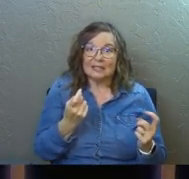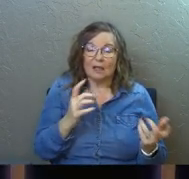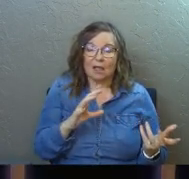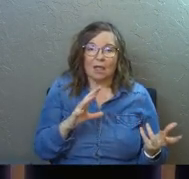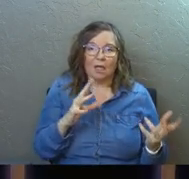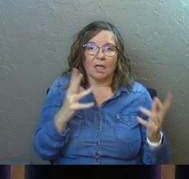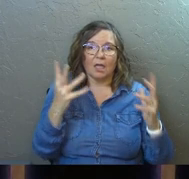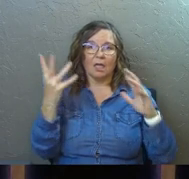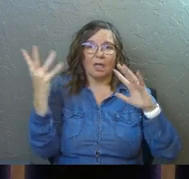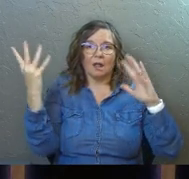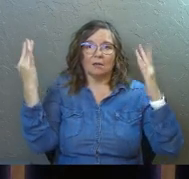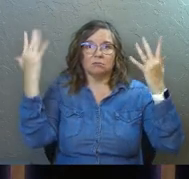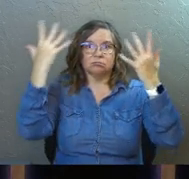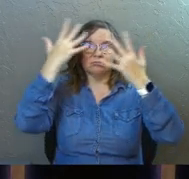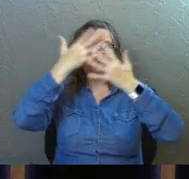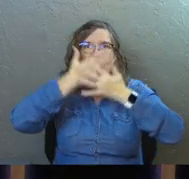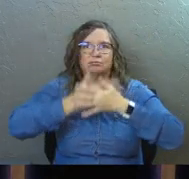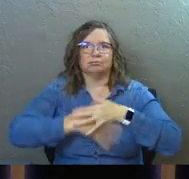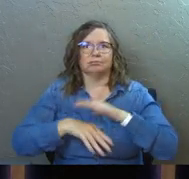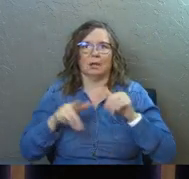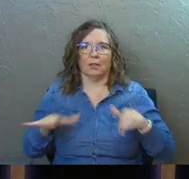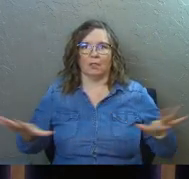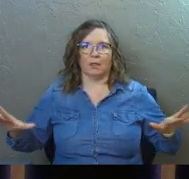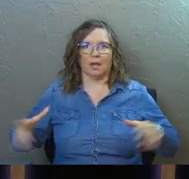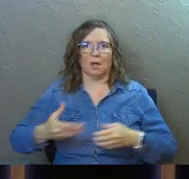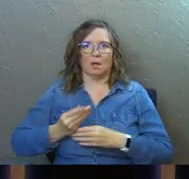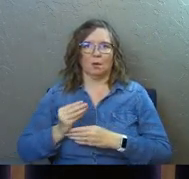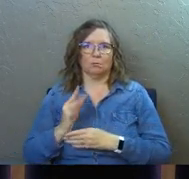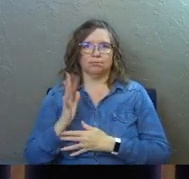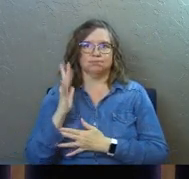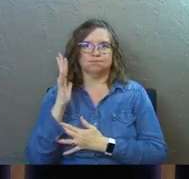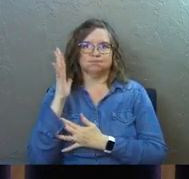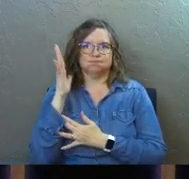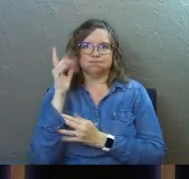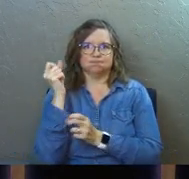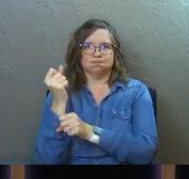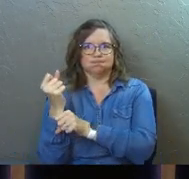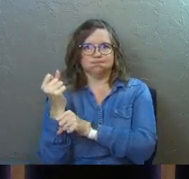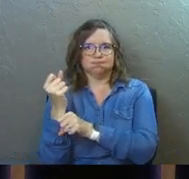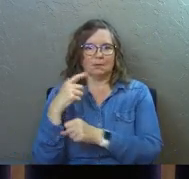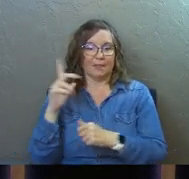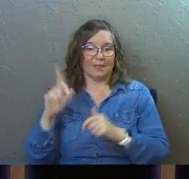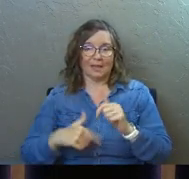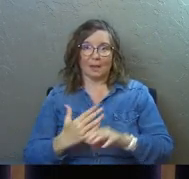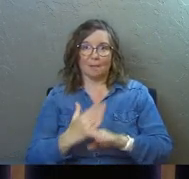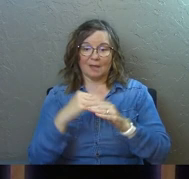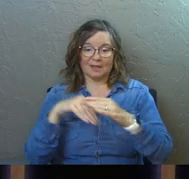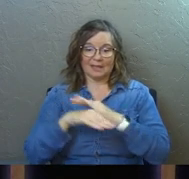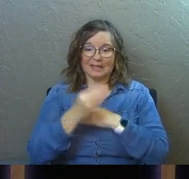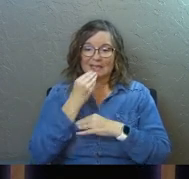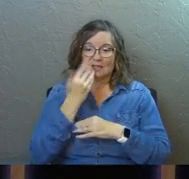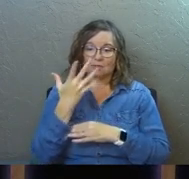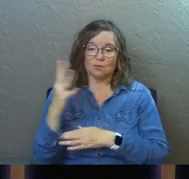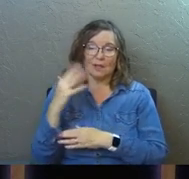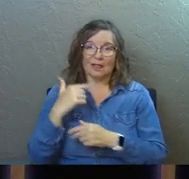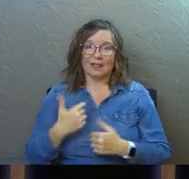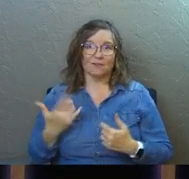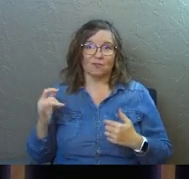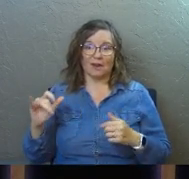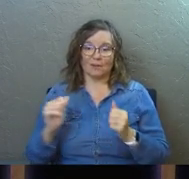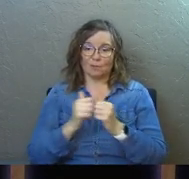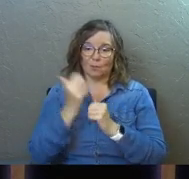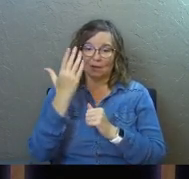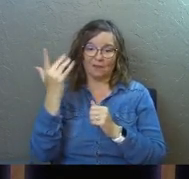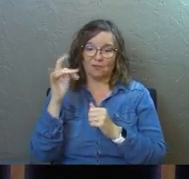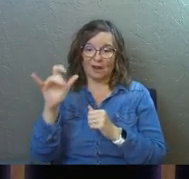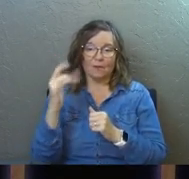sudden that angel with the flaming sword comes and has to bar Eden from them so that they can't eat from the tree of life anymore and live forever and be in